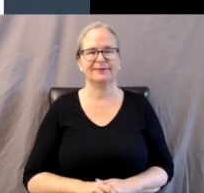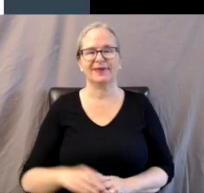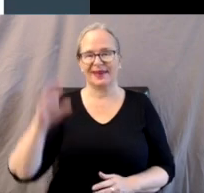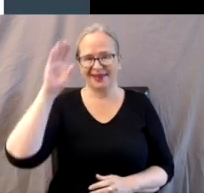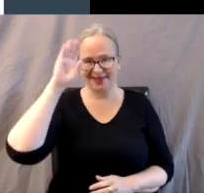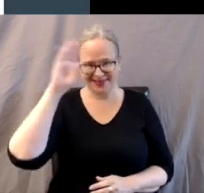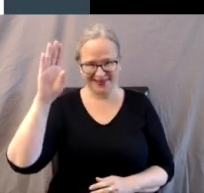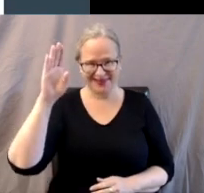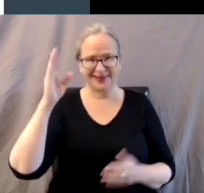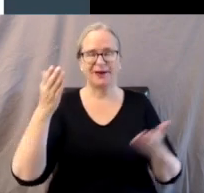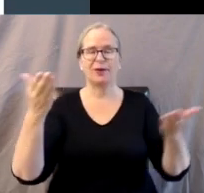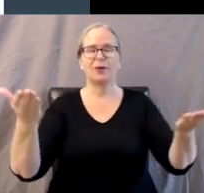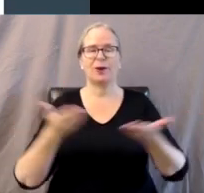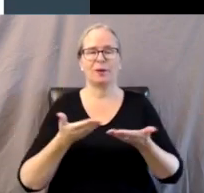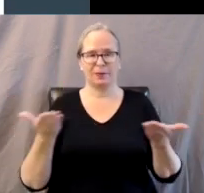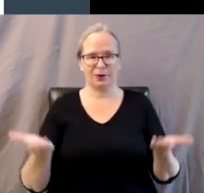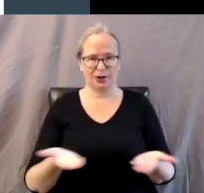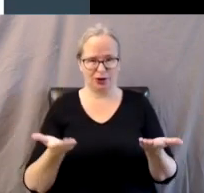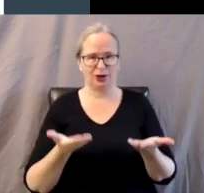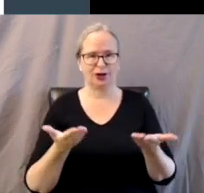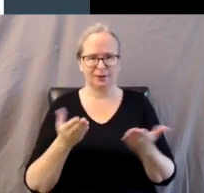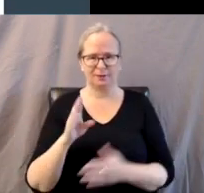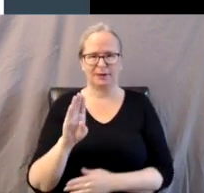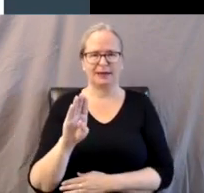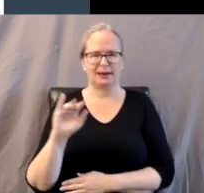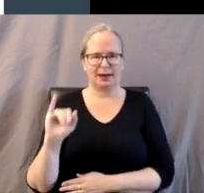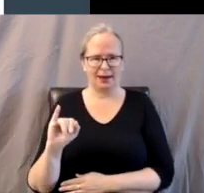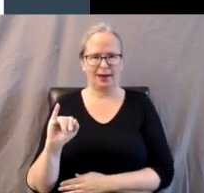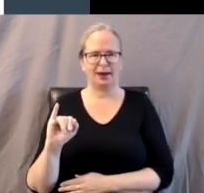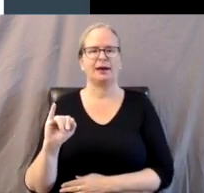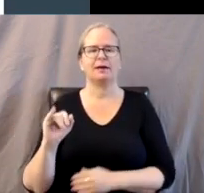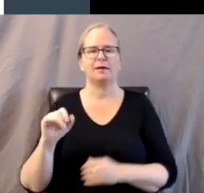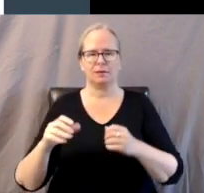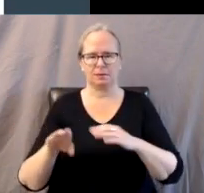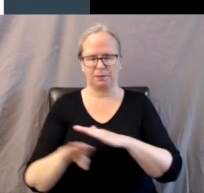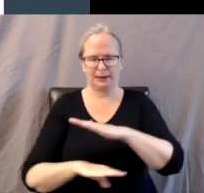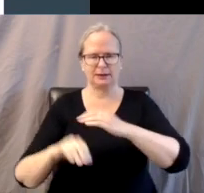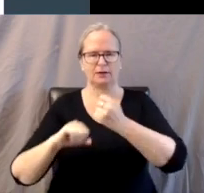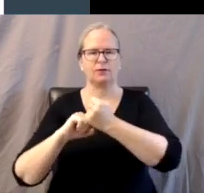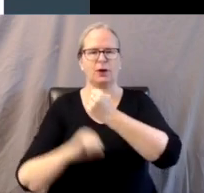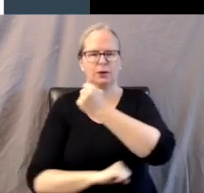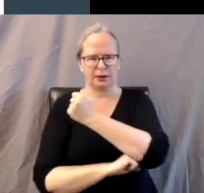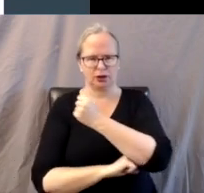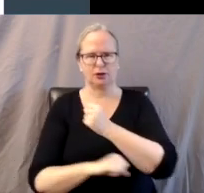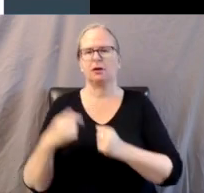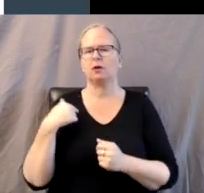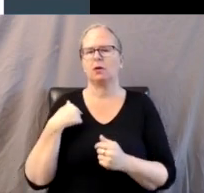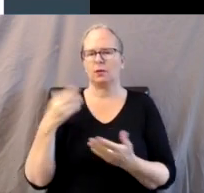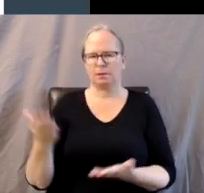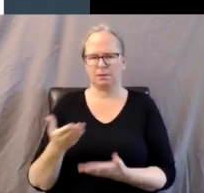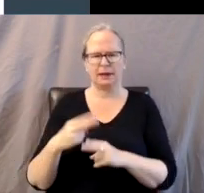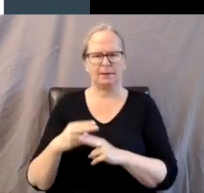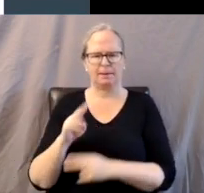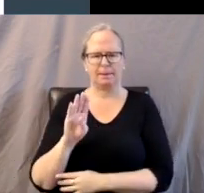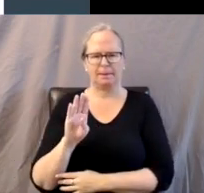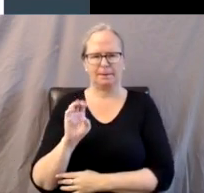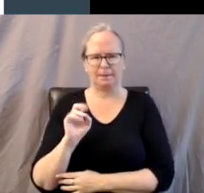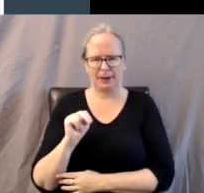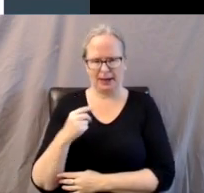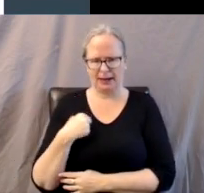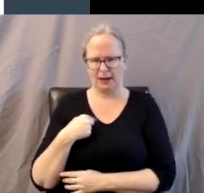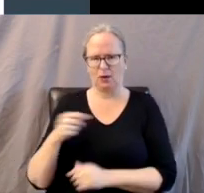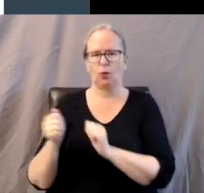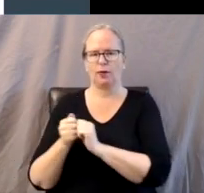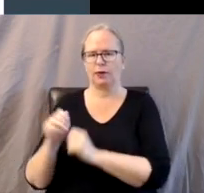Hi there, and welcome to Basic Income Fundamentals. My name is Ben Patmore, and I'm here with Brad Robertson, and we're part